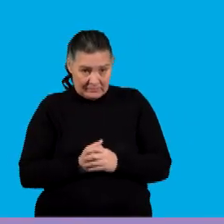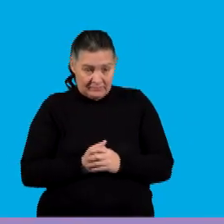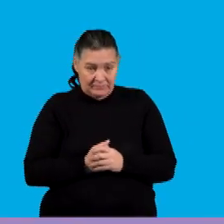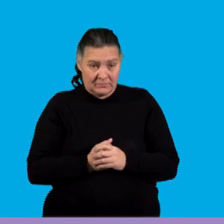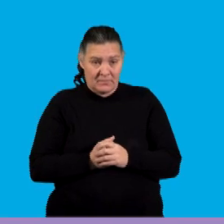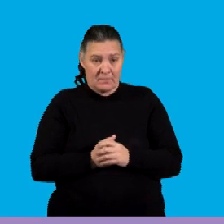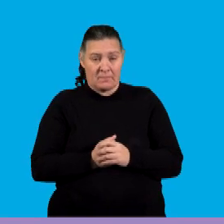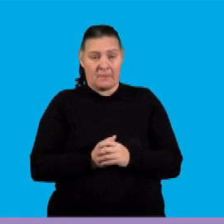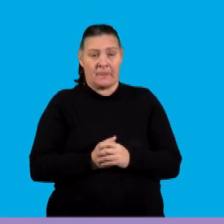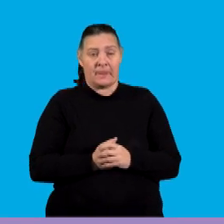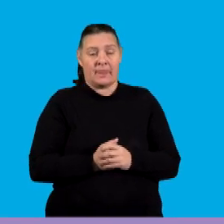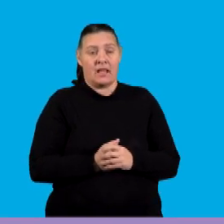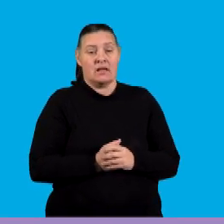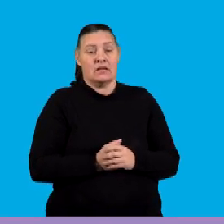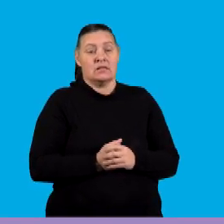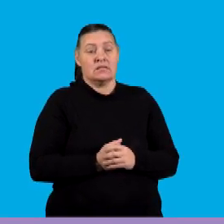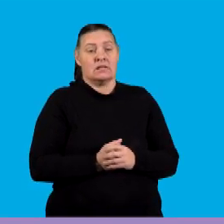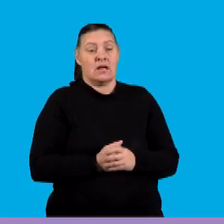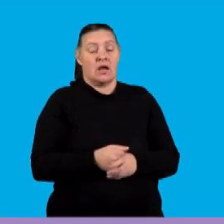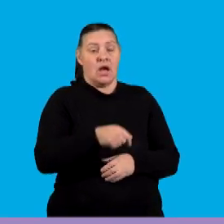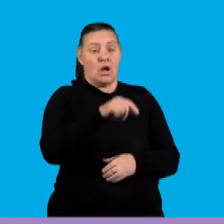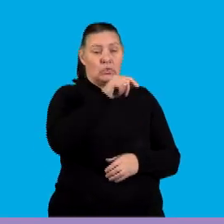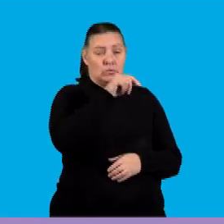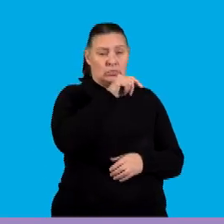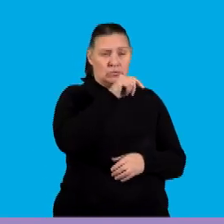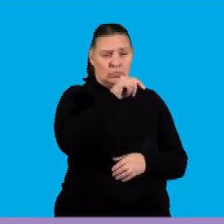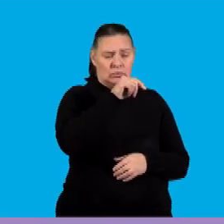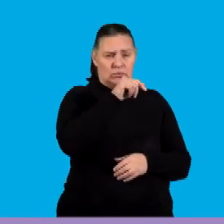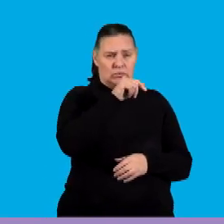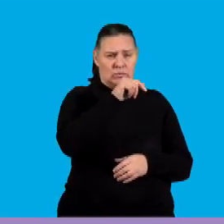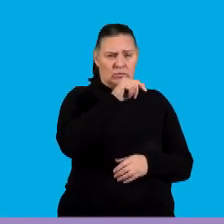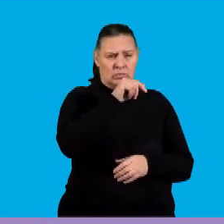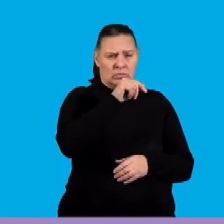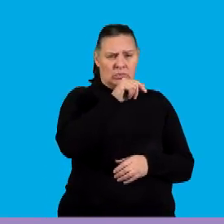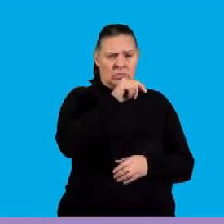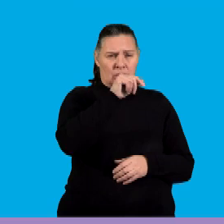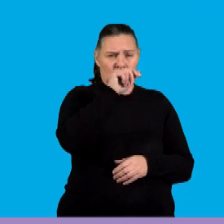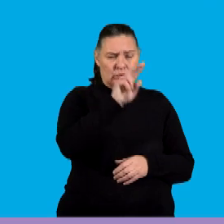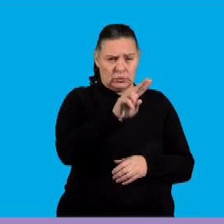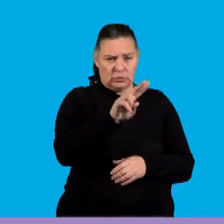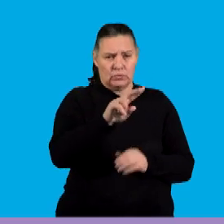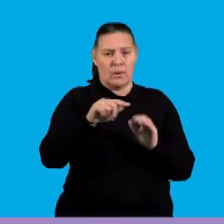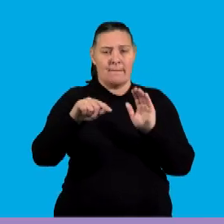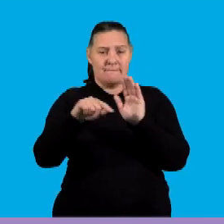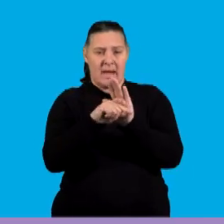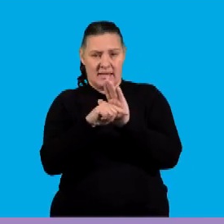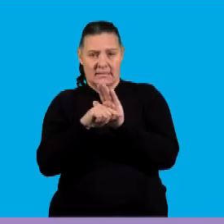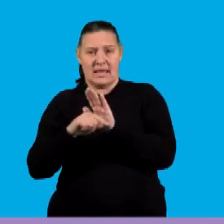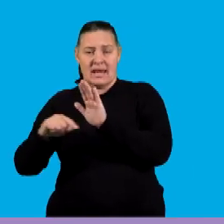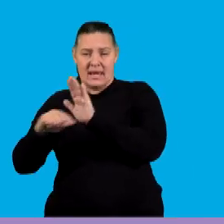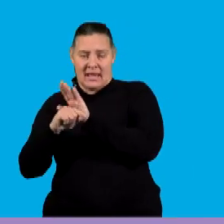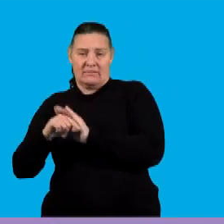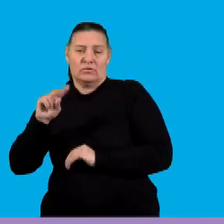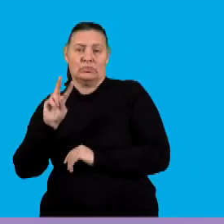well. So the vertical change will be that 2 minus that